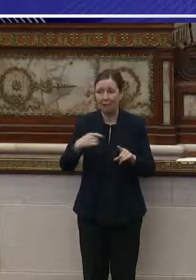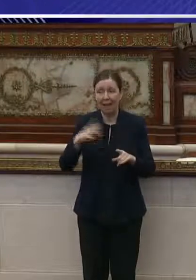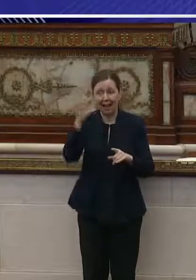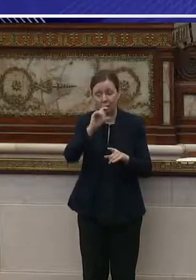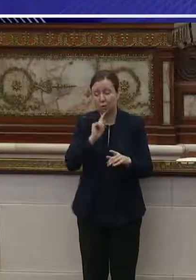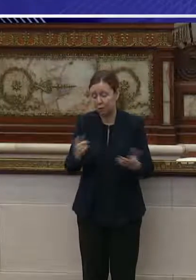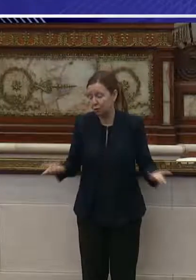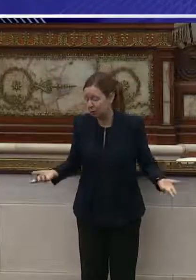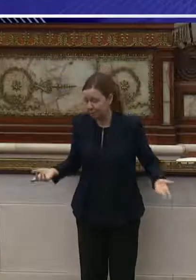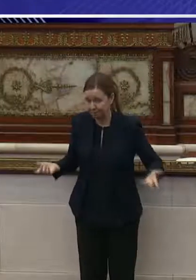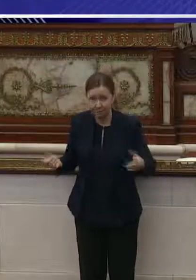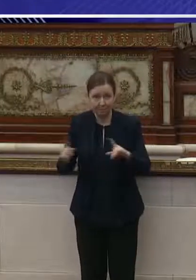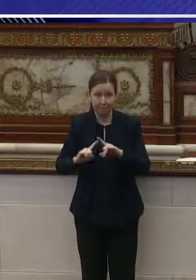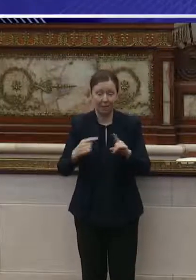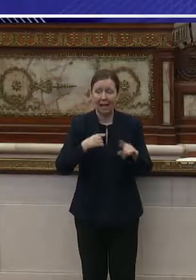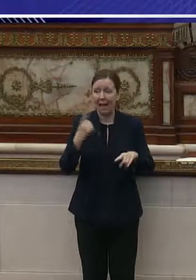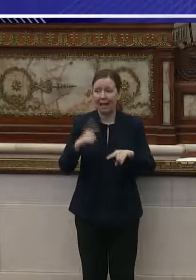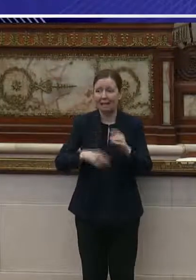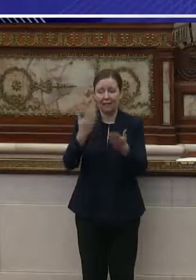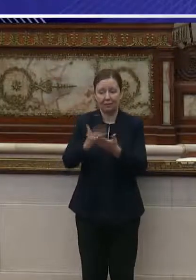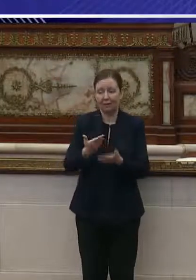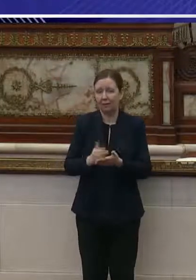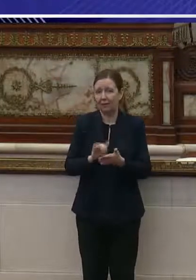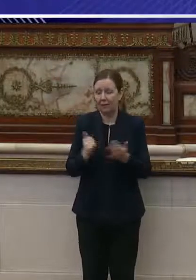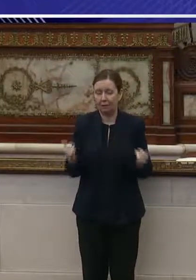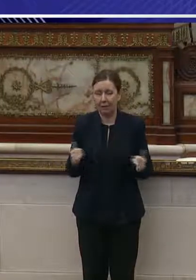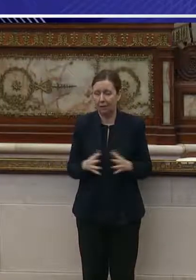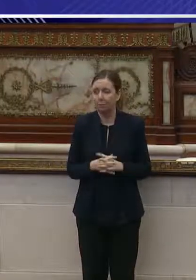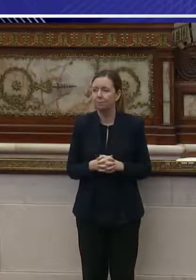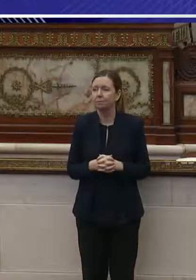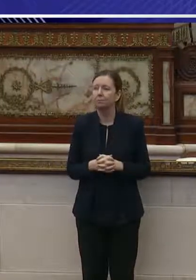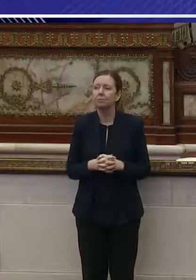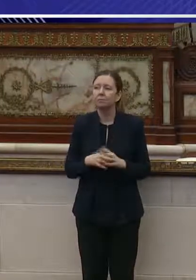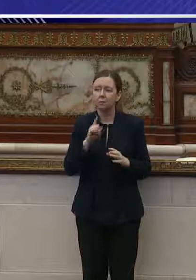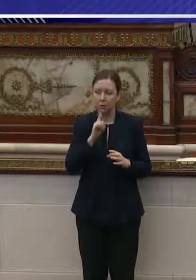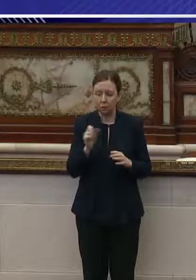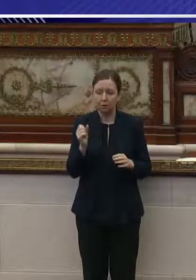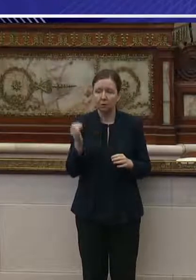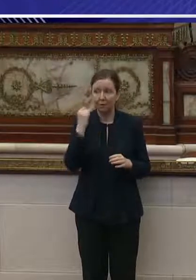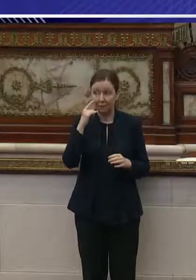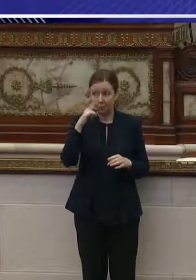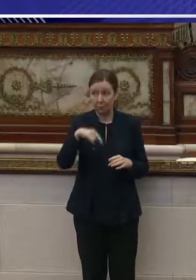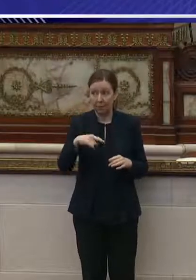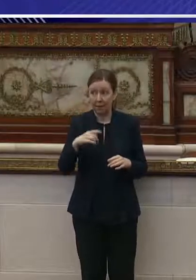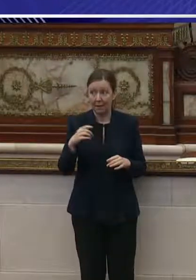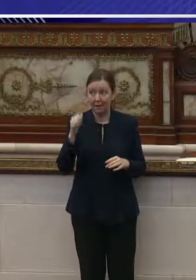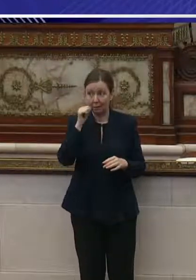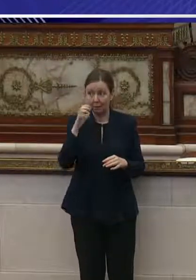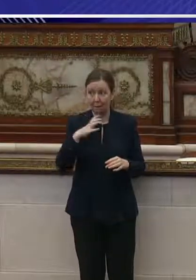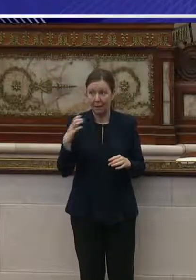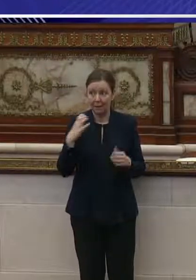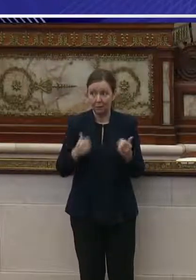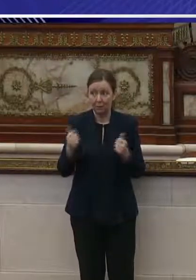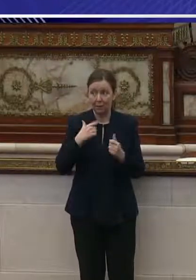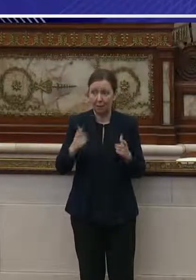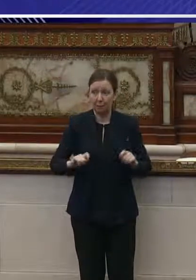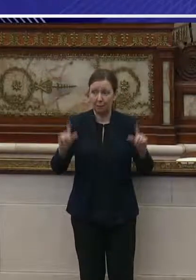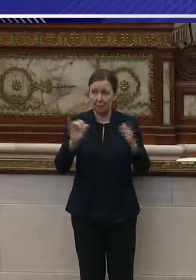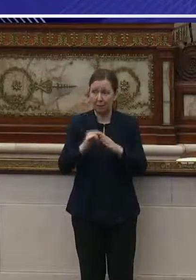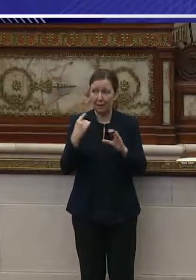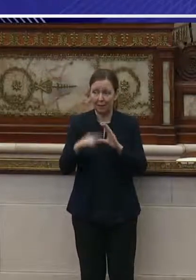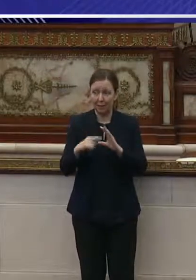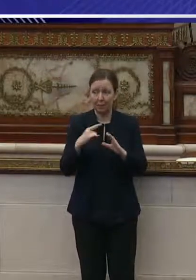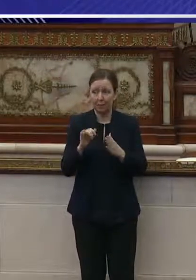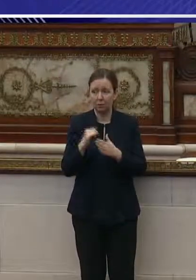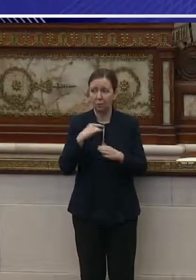true, but I can't verify that sitting here right now. Sure. So if you don't mind, Madam Chair, I just want to pull up that email so